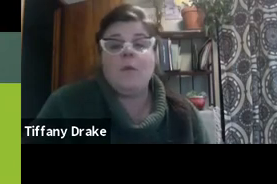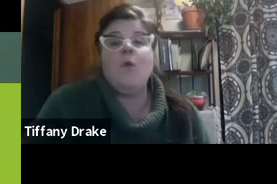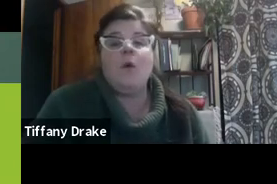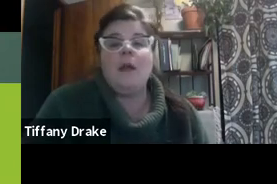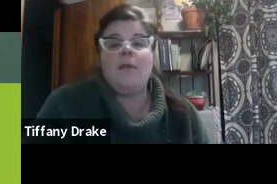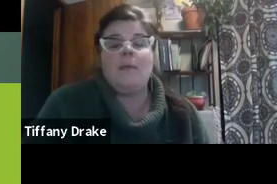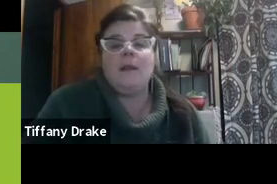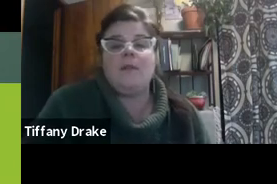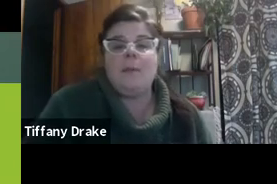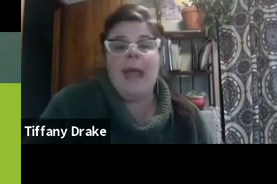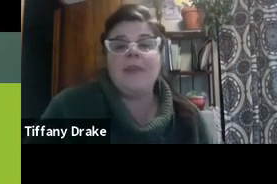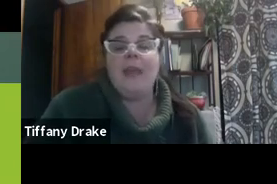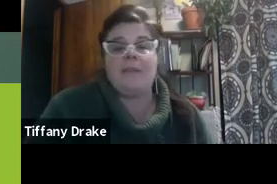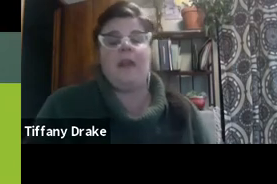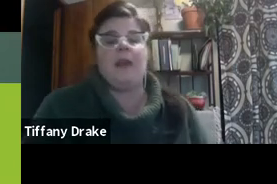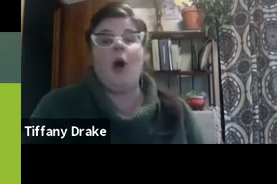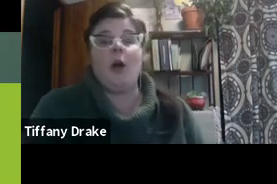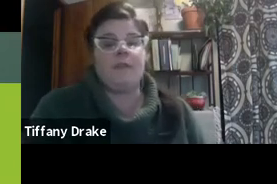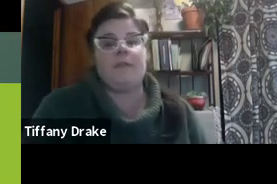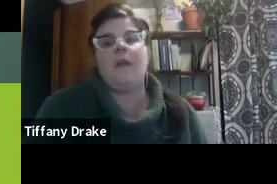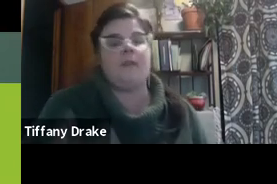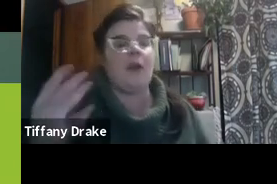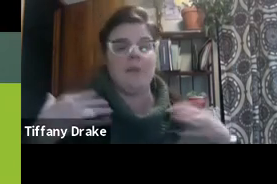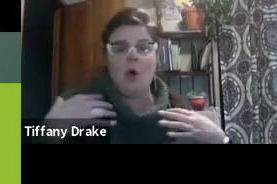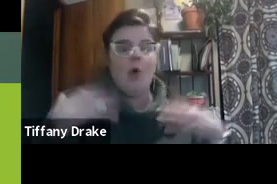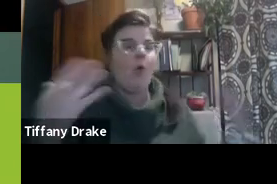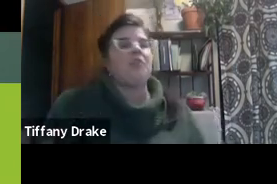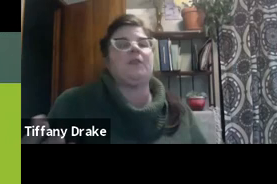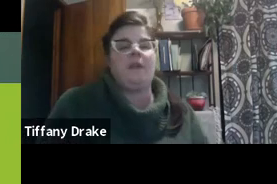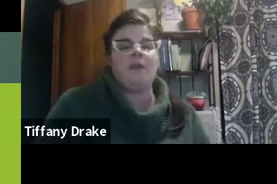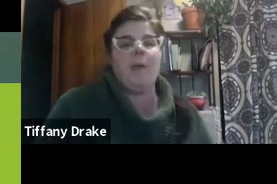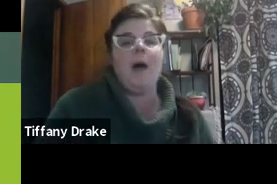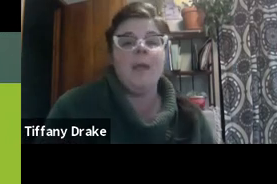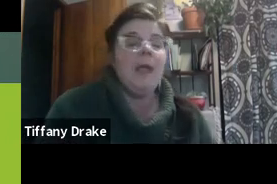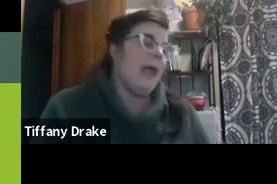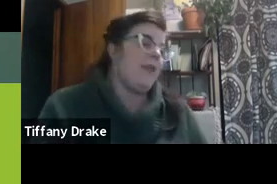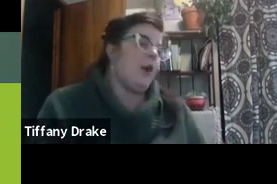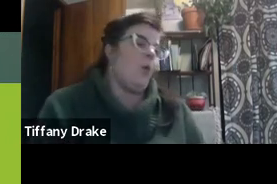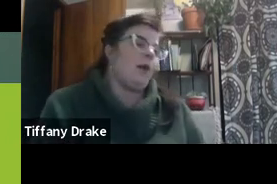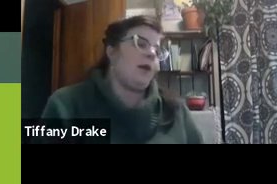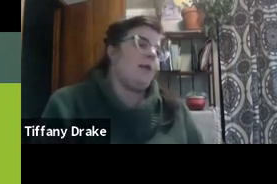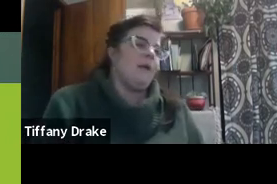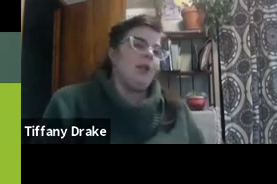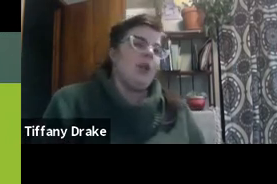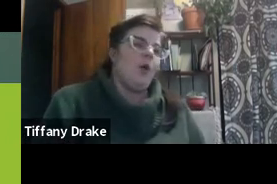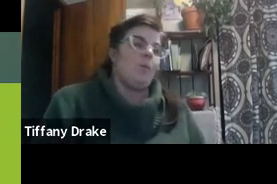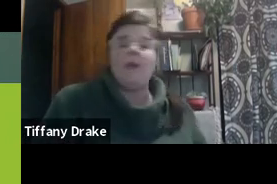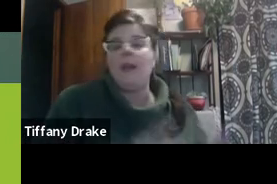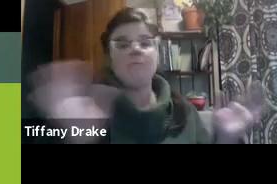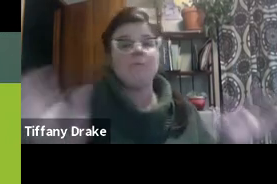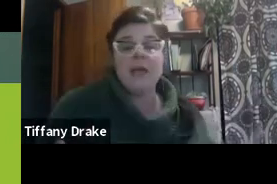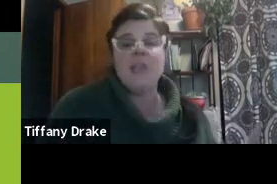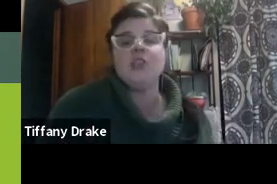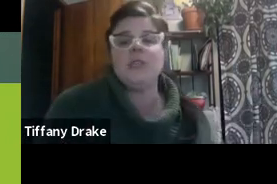at school in the middle of their math lesson and all of a sudden they're having a whole bunch of stuff come up and they don't wanna, you know,